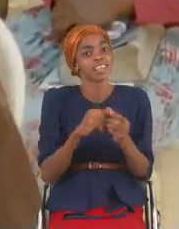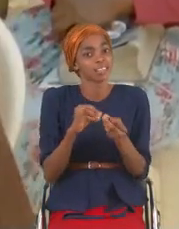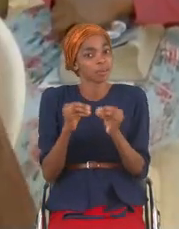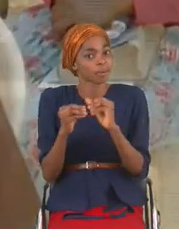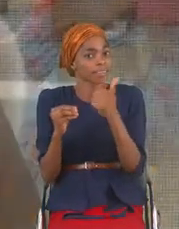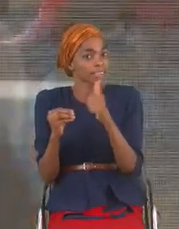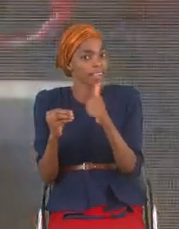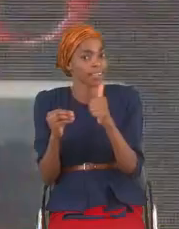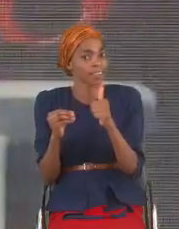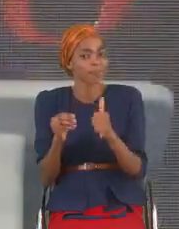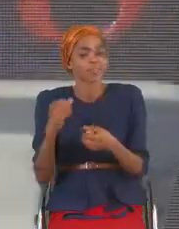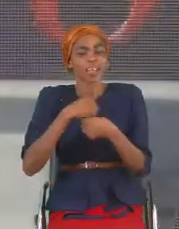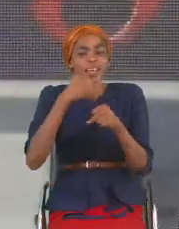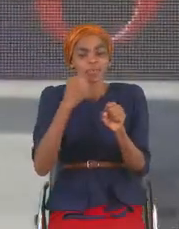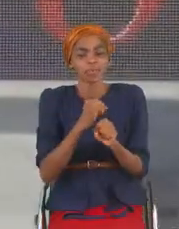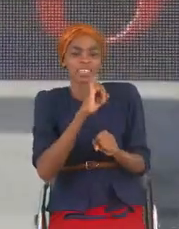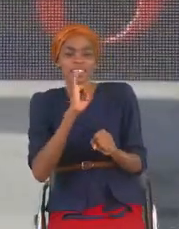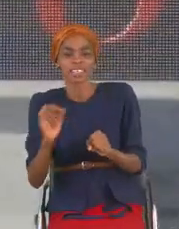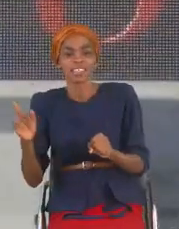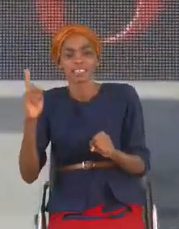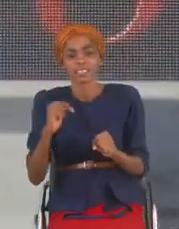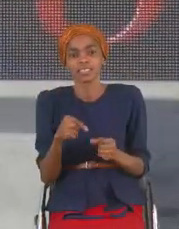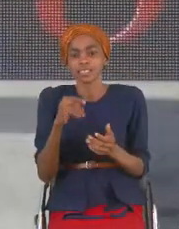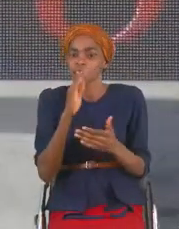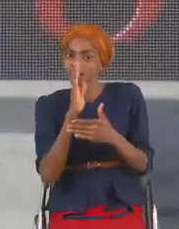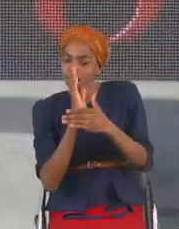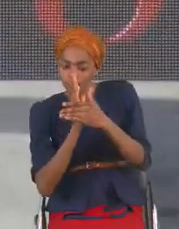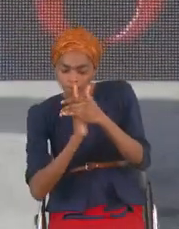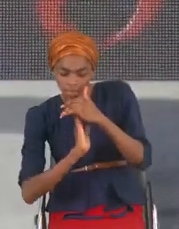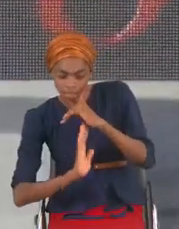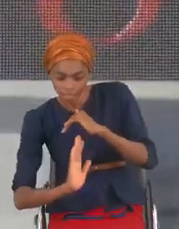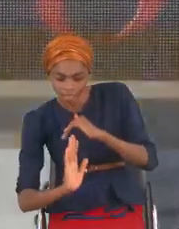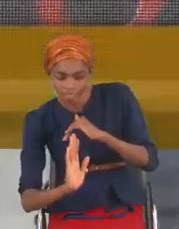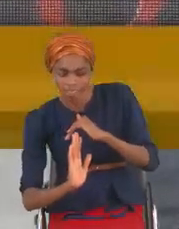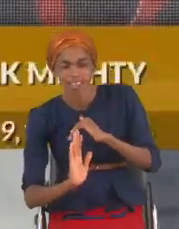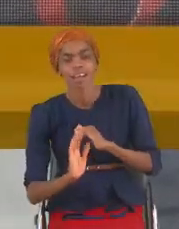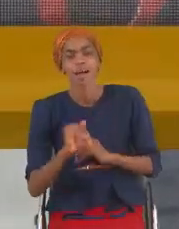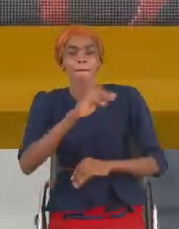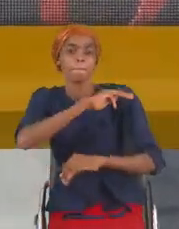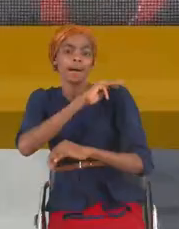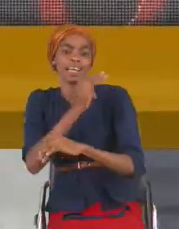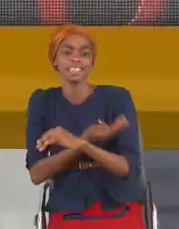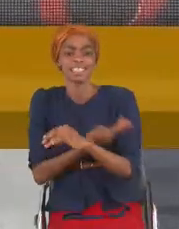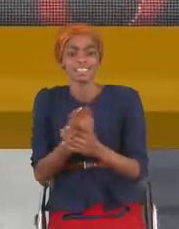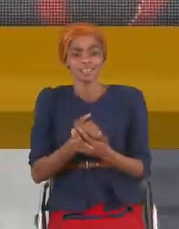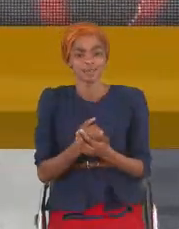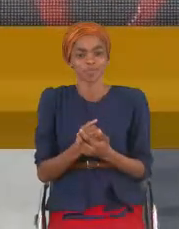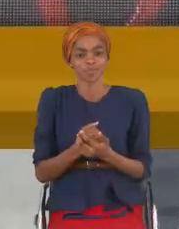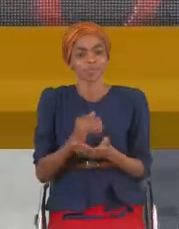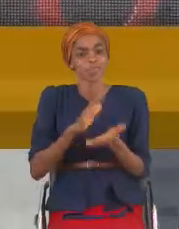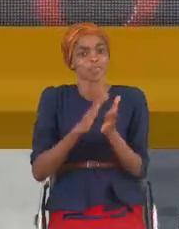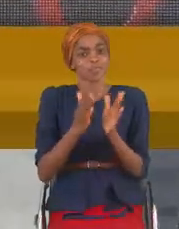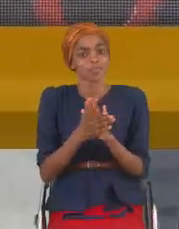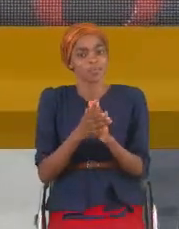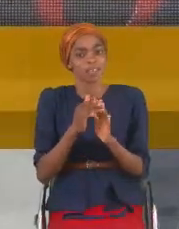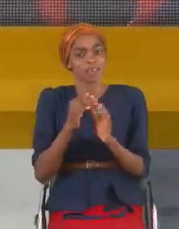10, making the meek mighty. Making the meek mighty.